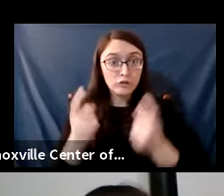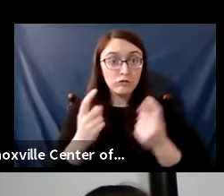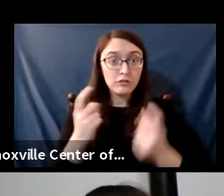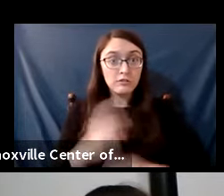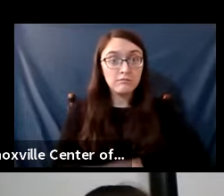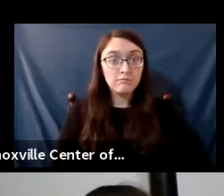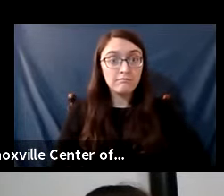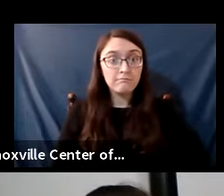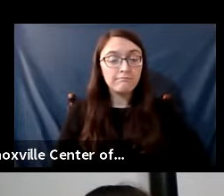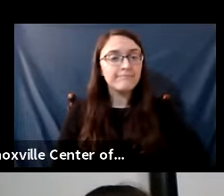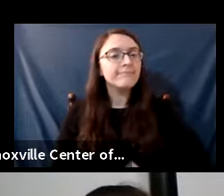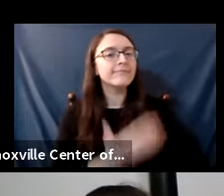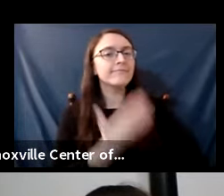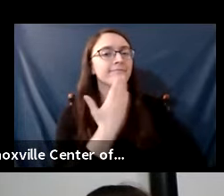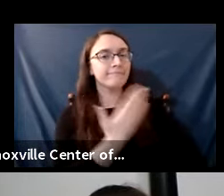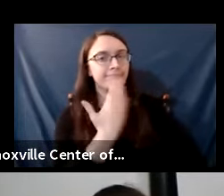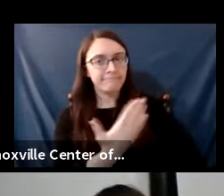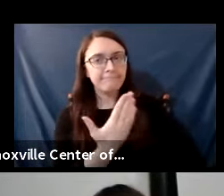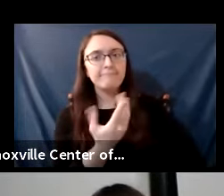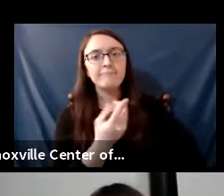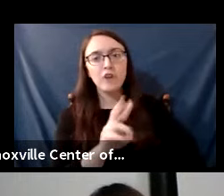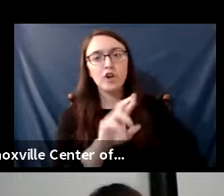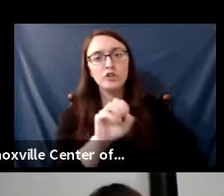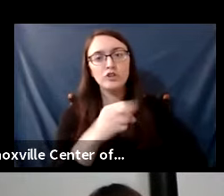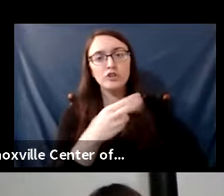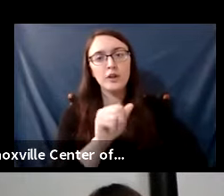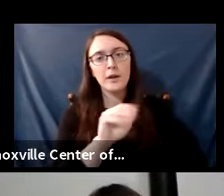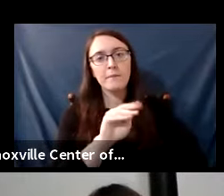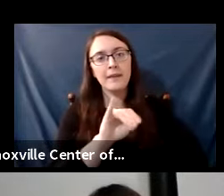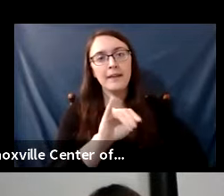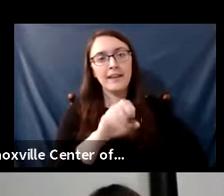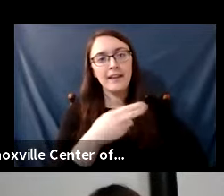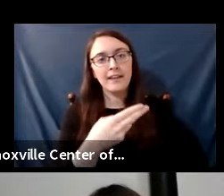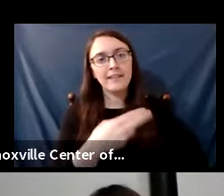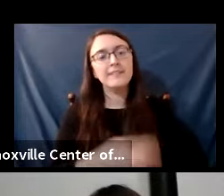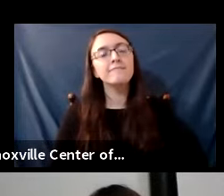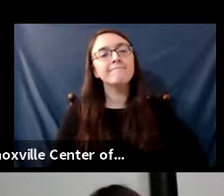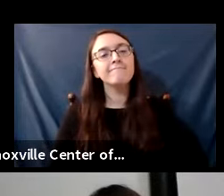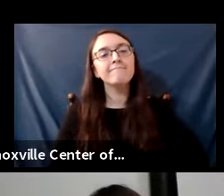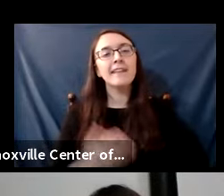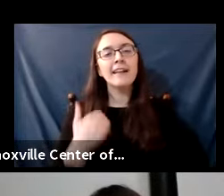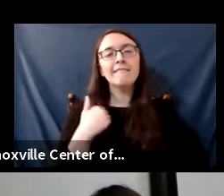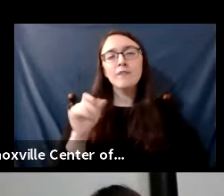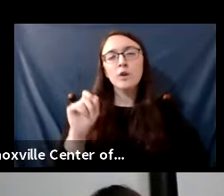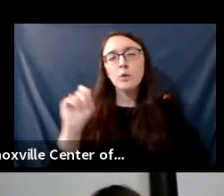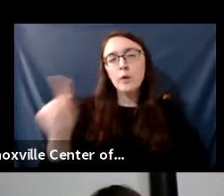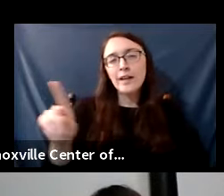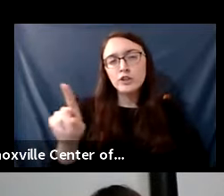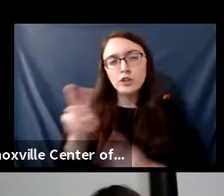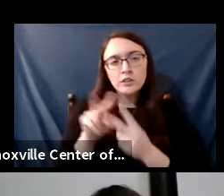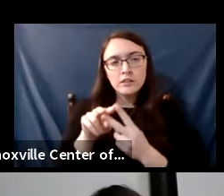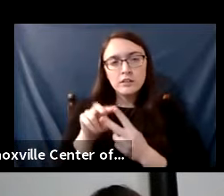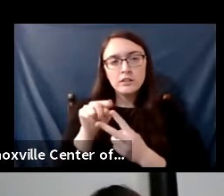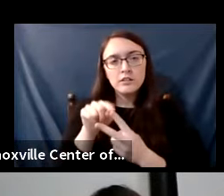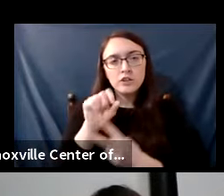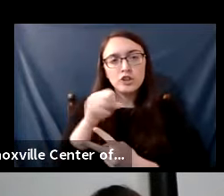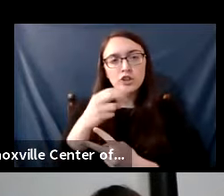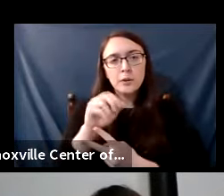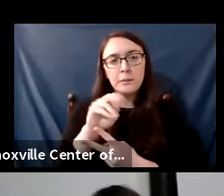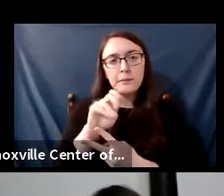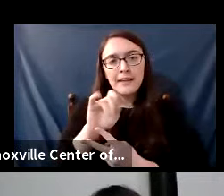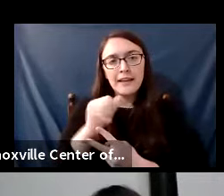Thank you, Dr. Shamia. I guess I had a question to either you or Dr. Buchanan